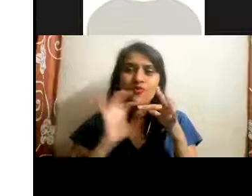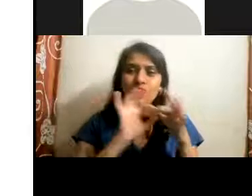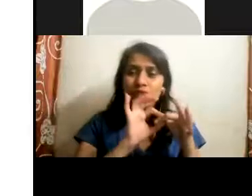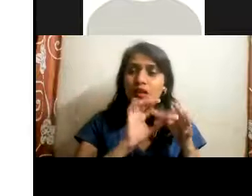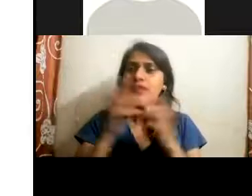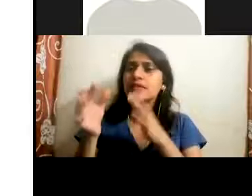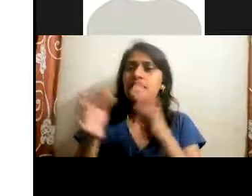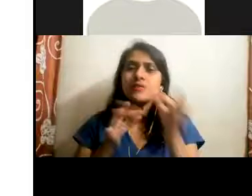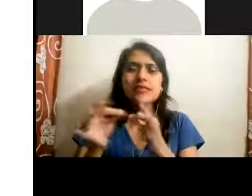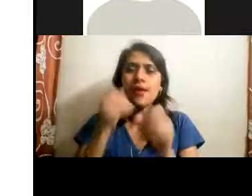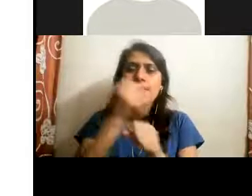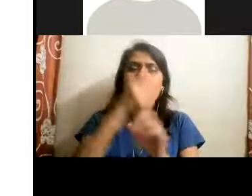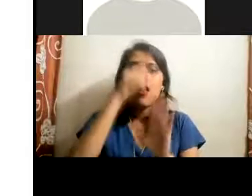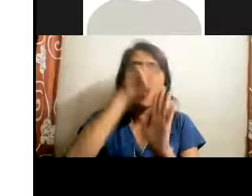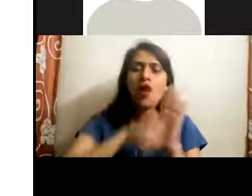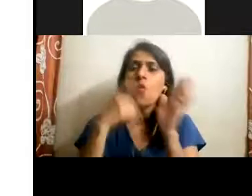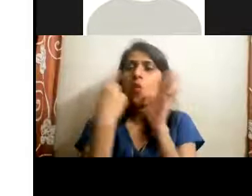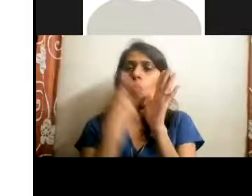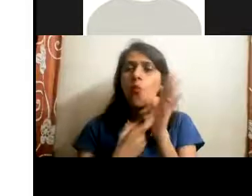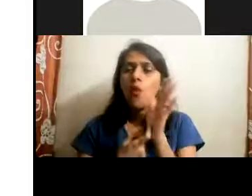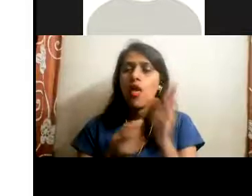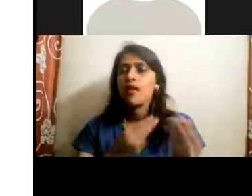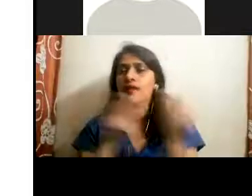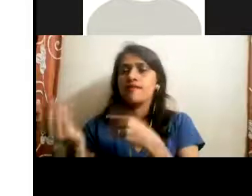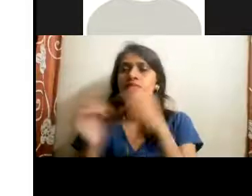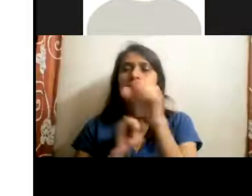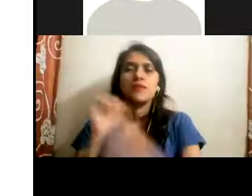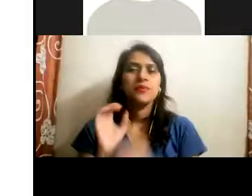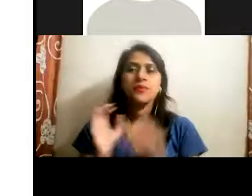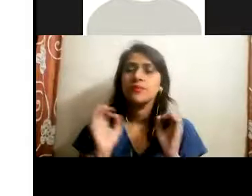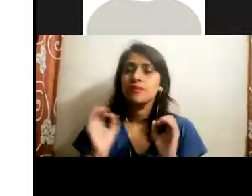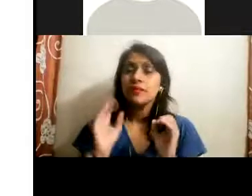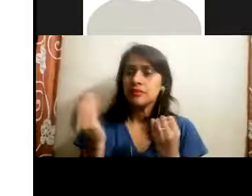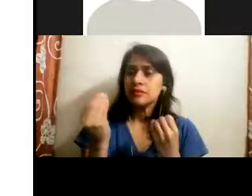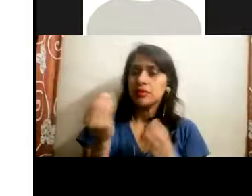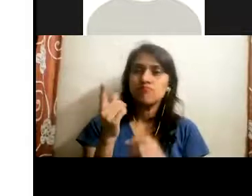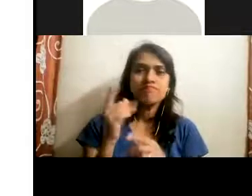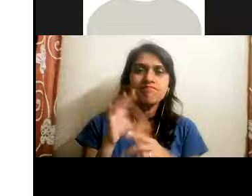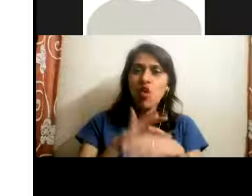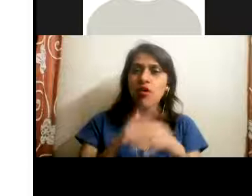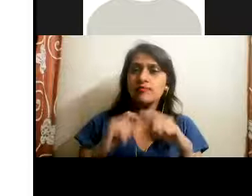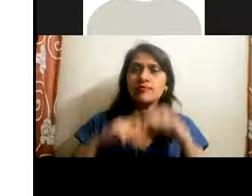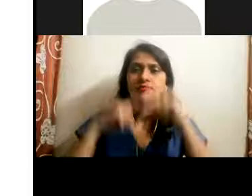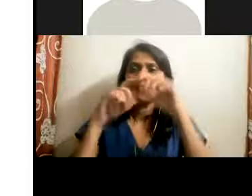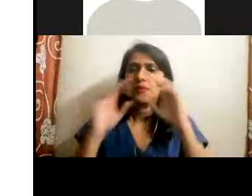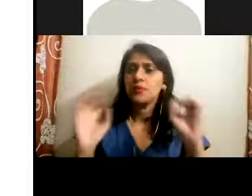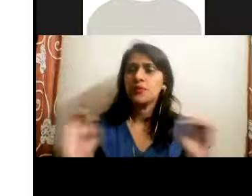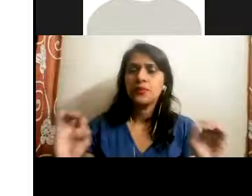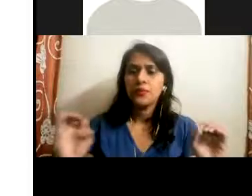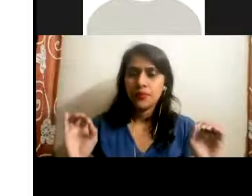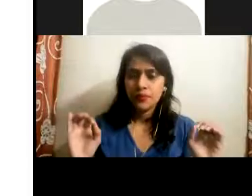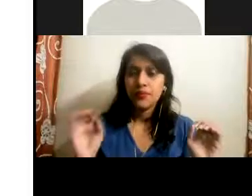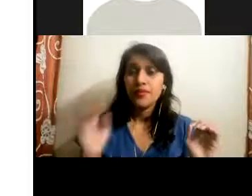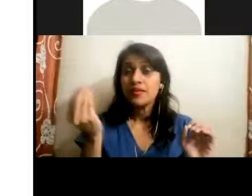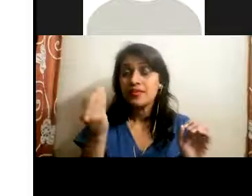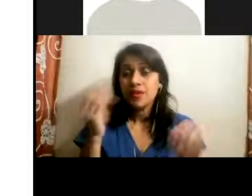in the central guidelines, and so such specialists are not available in the medical board which